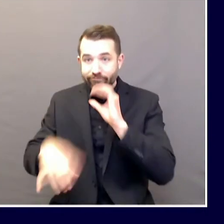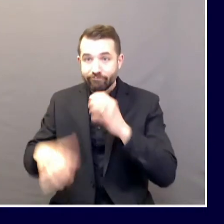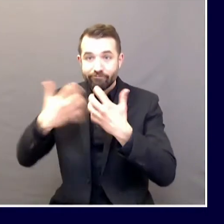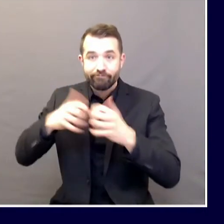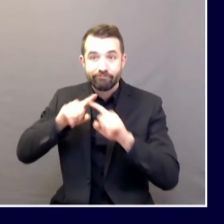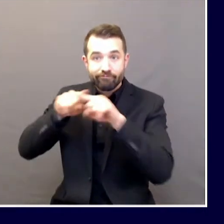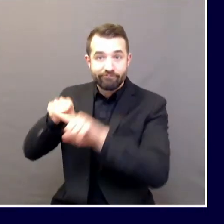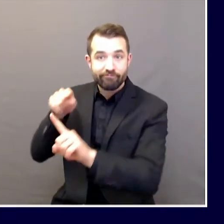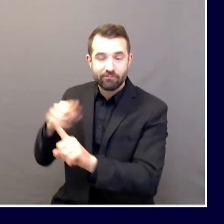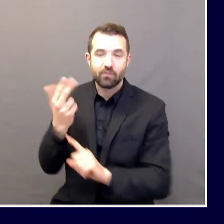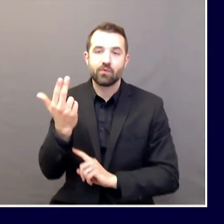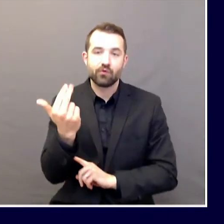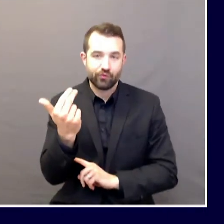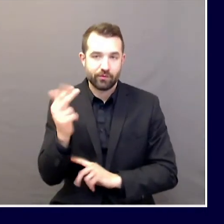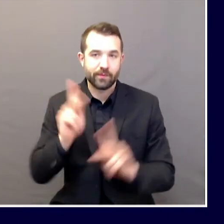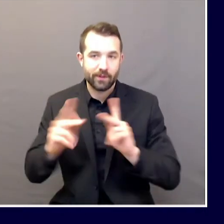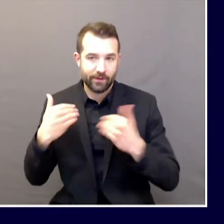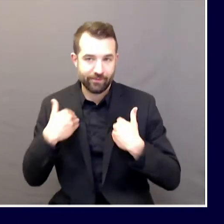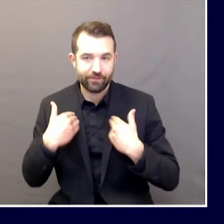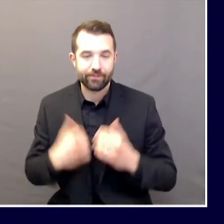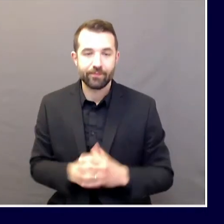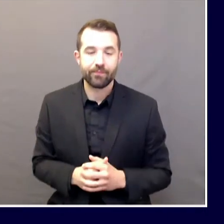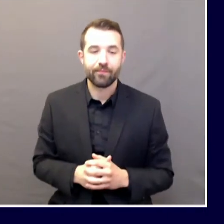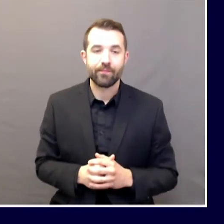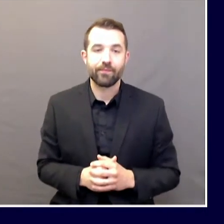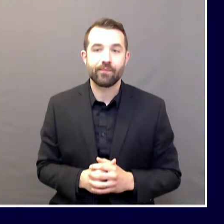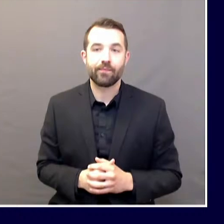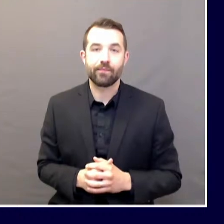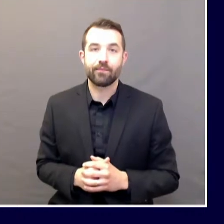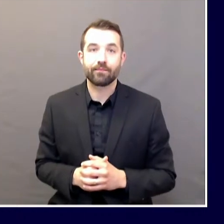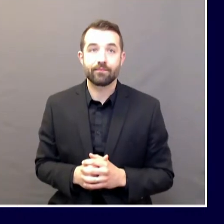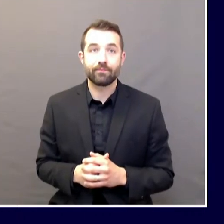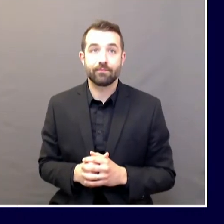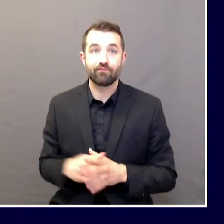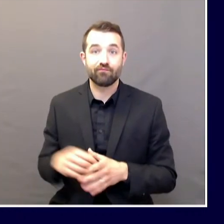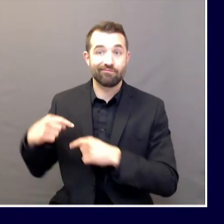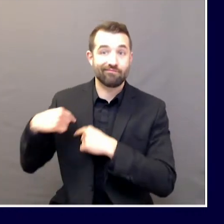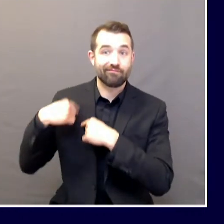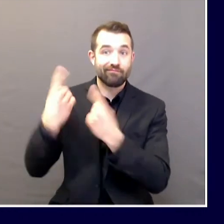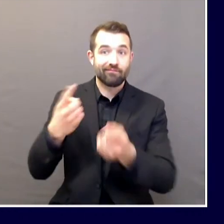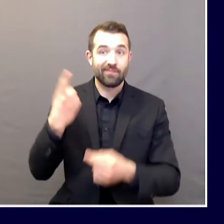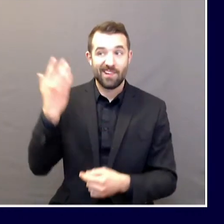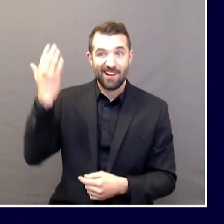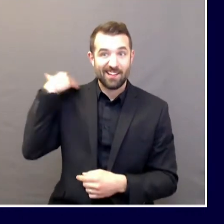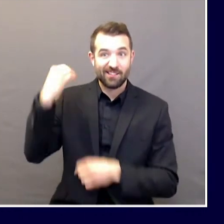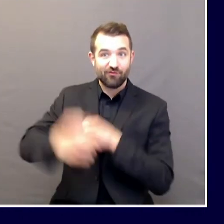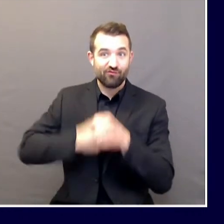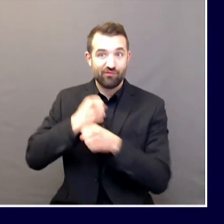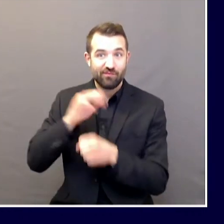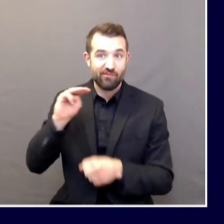ventilator. Since the beginning of the pandemic, among our cases,